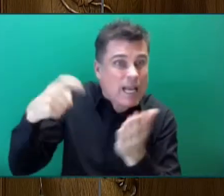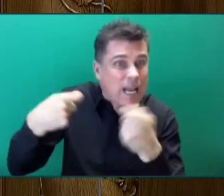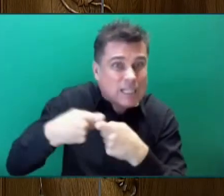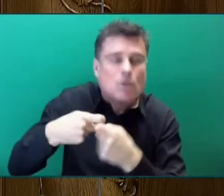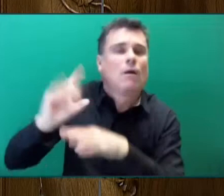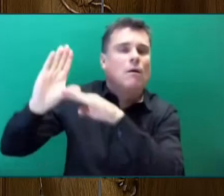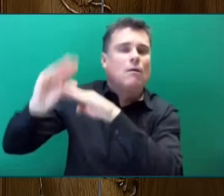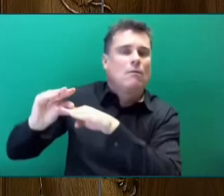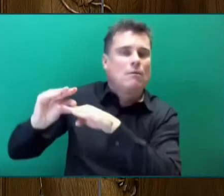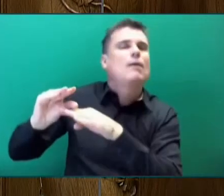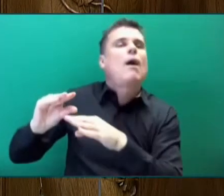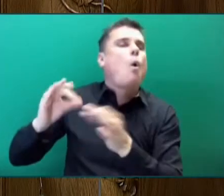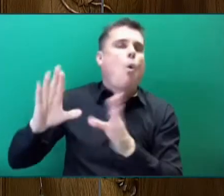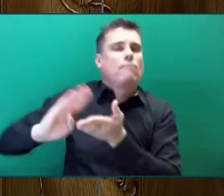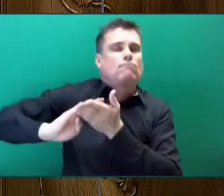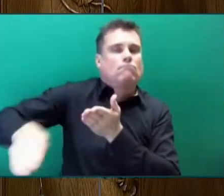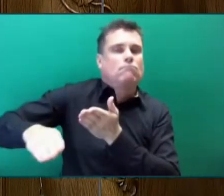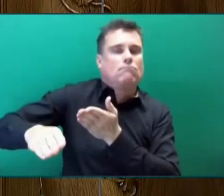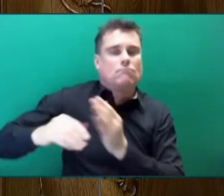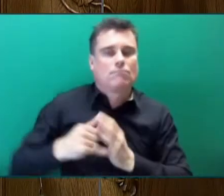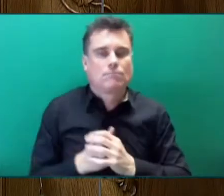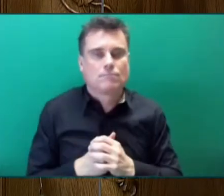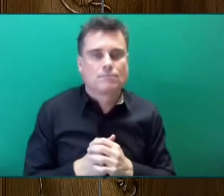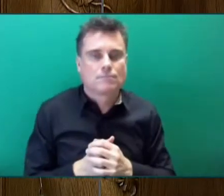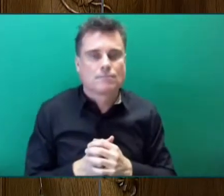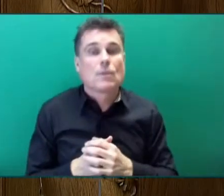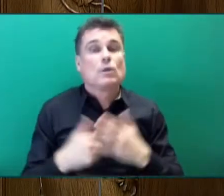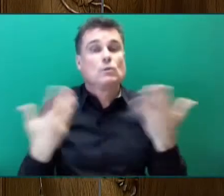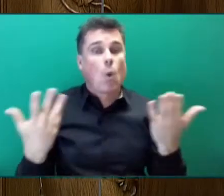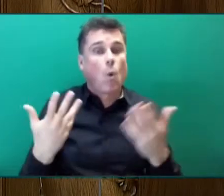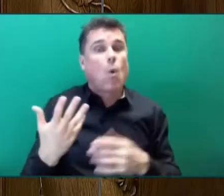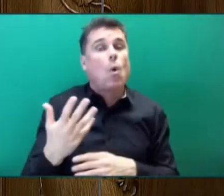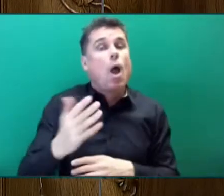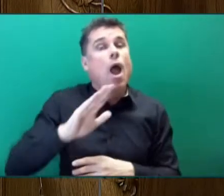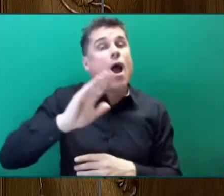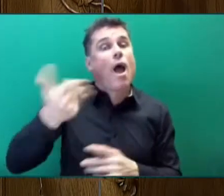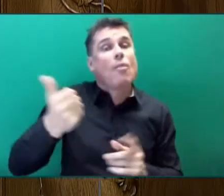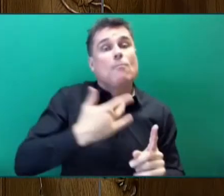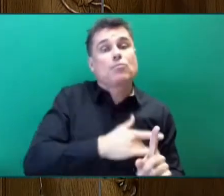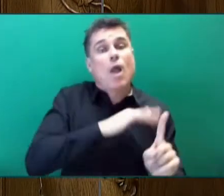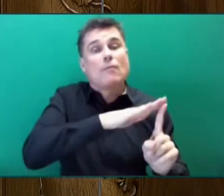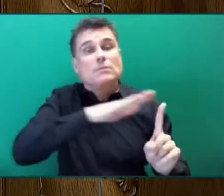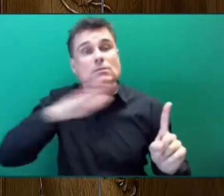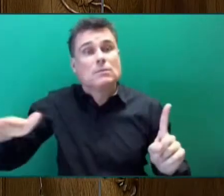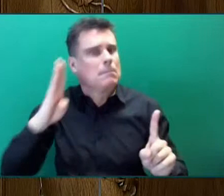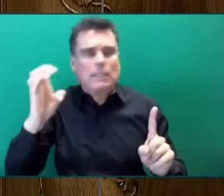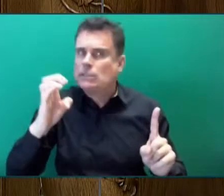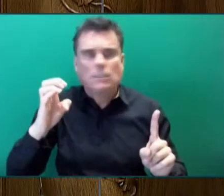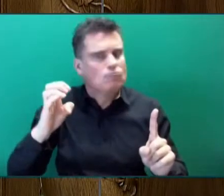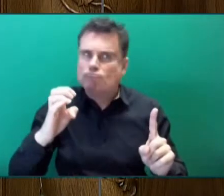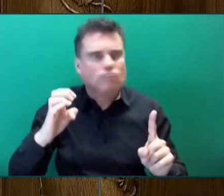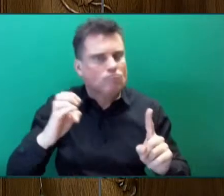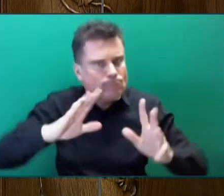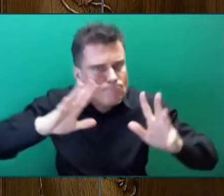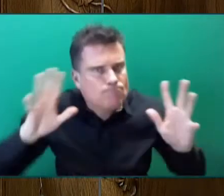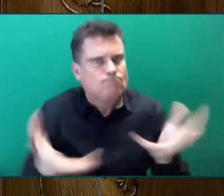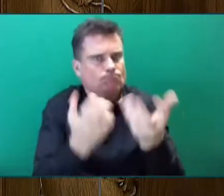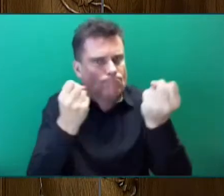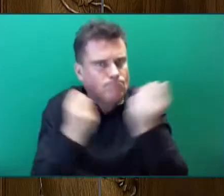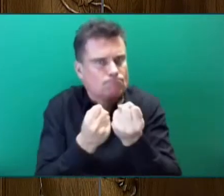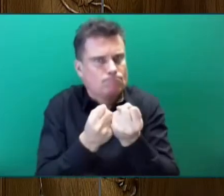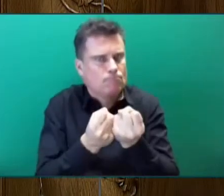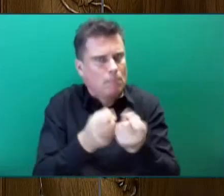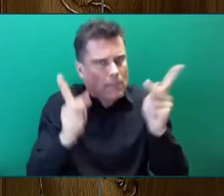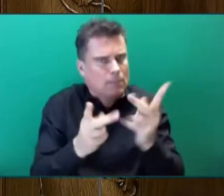of pre-pandemic employment levels. But, as with fighting the virus itself, now is the time to redouble our